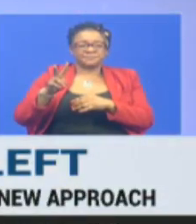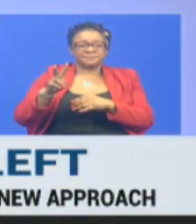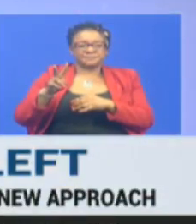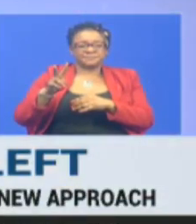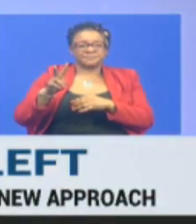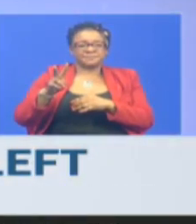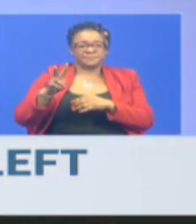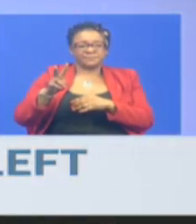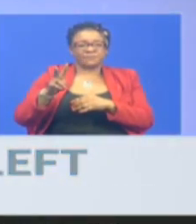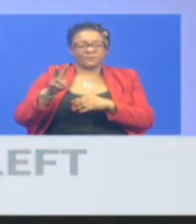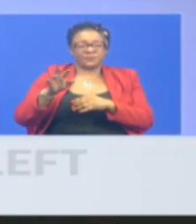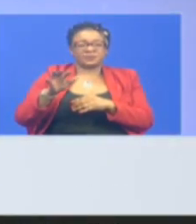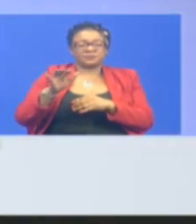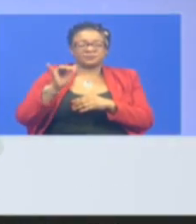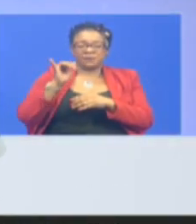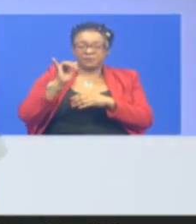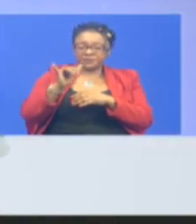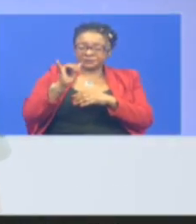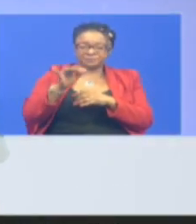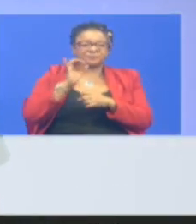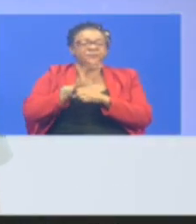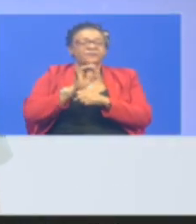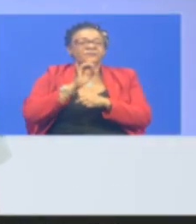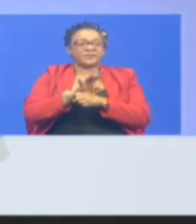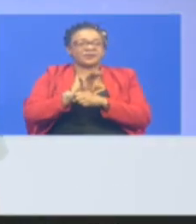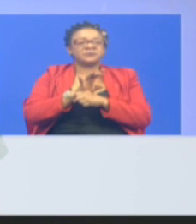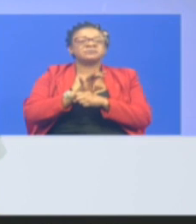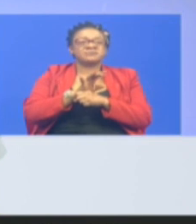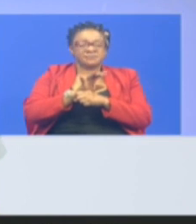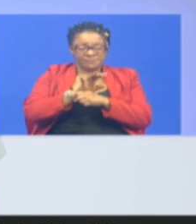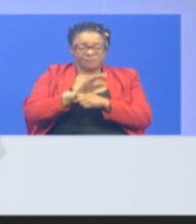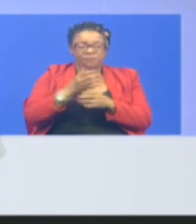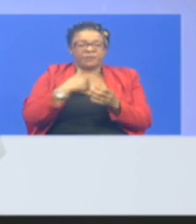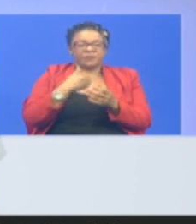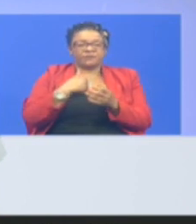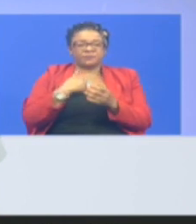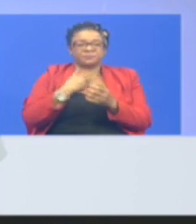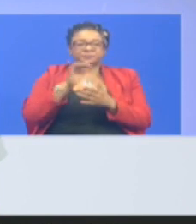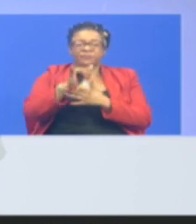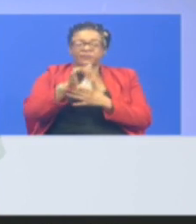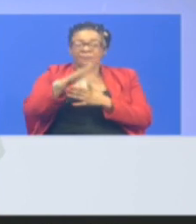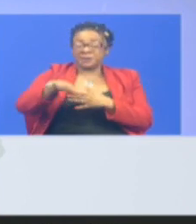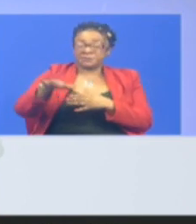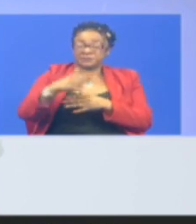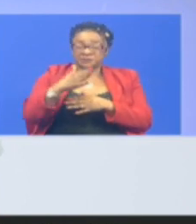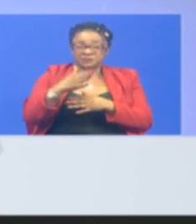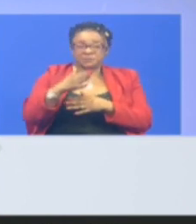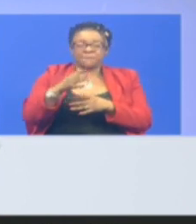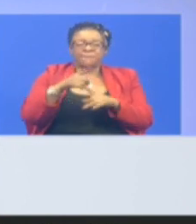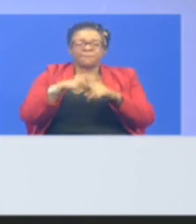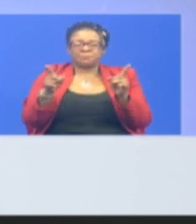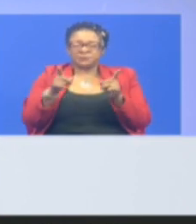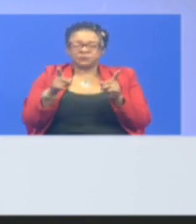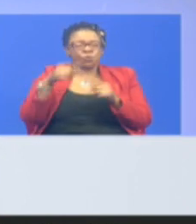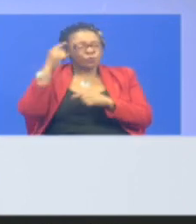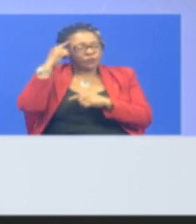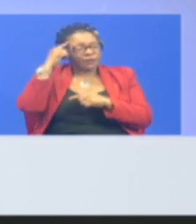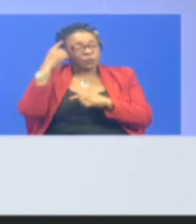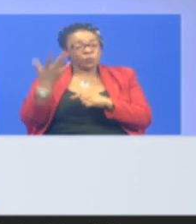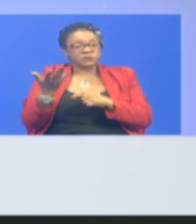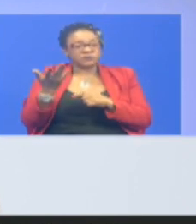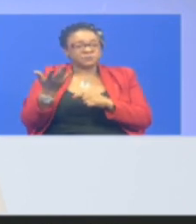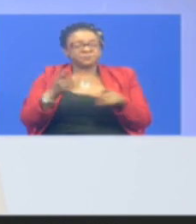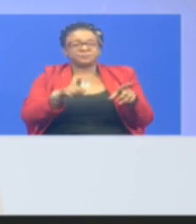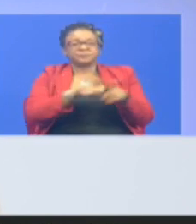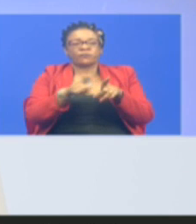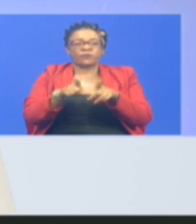Well, that advice has certainly sparked debate amongst parliamentarians, but what do you think? Well, we also tooled